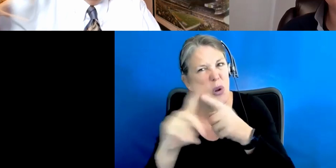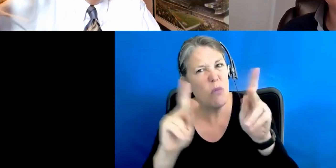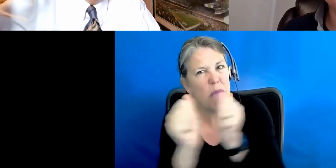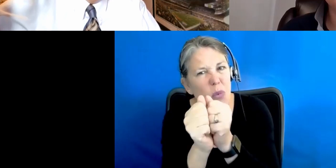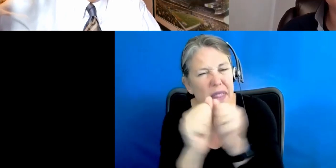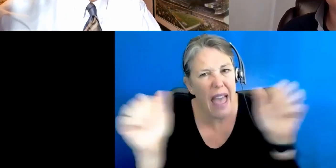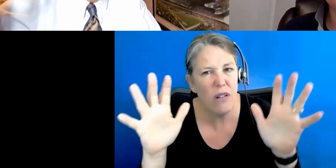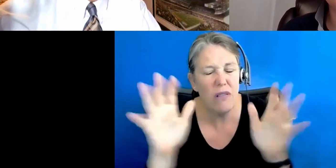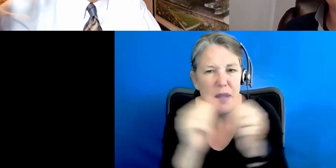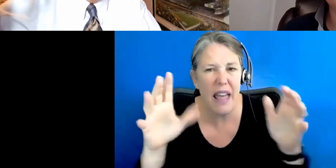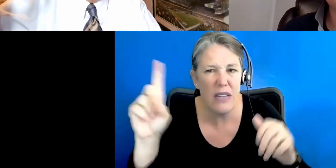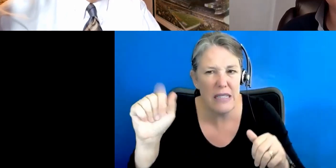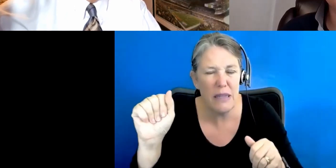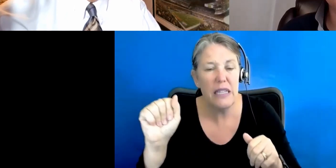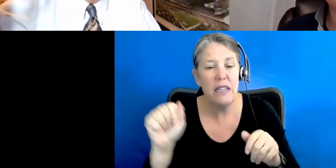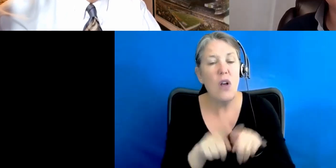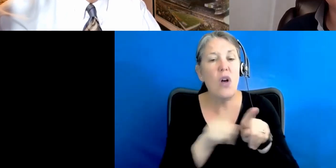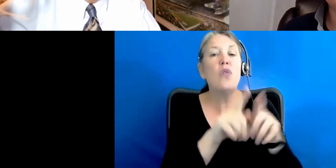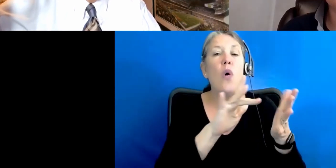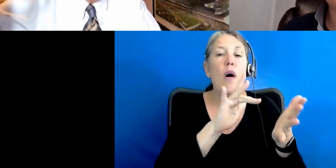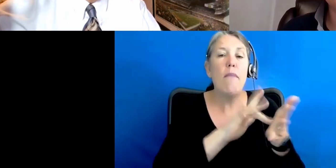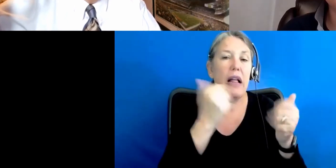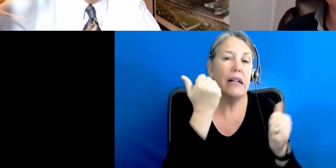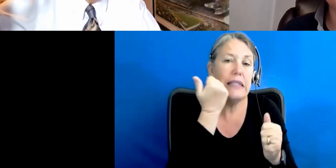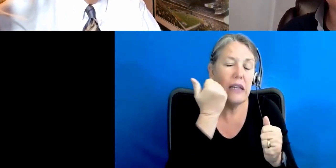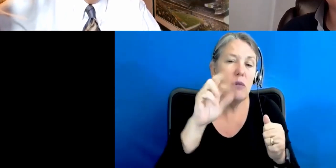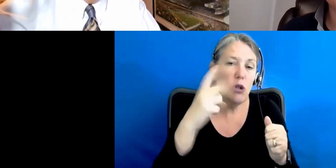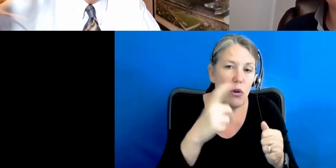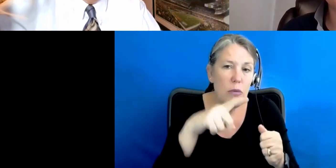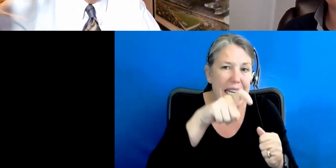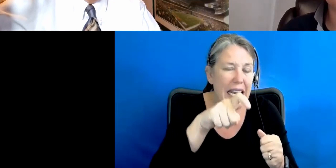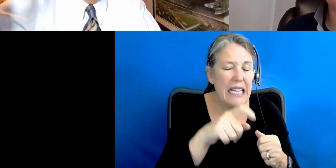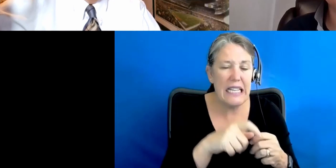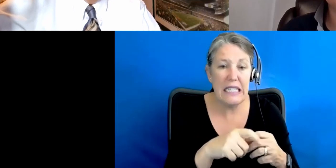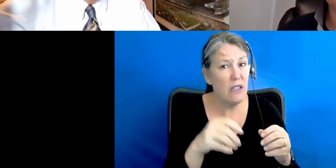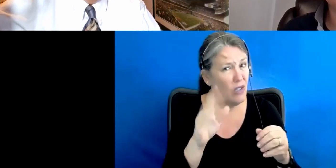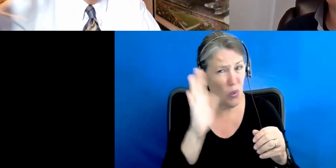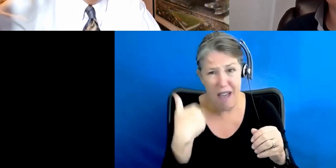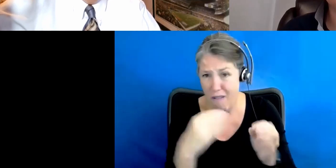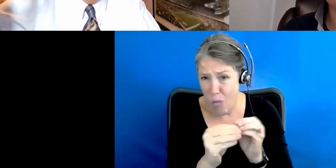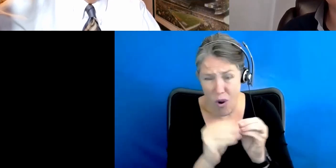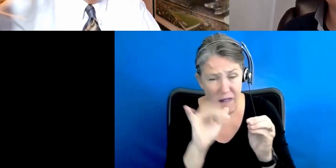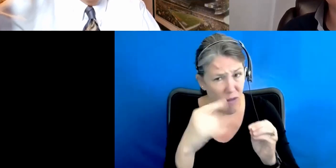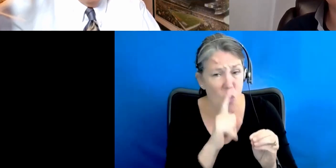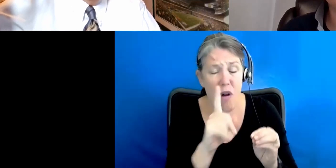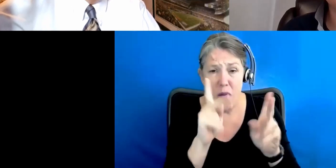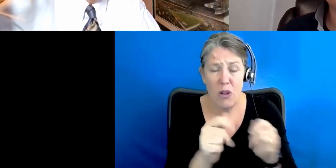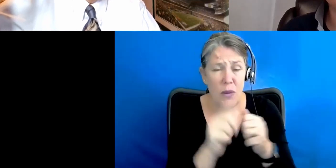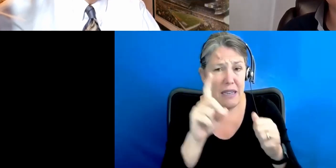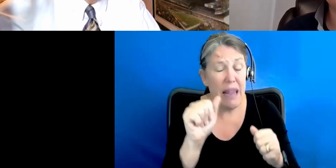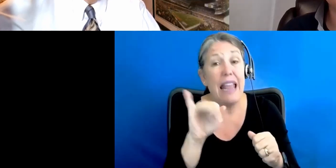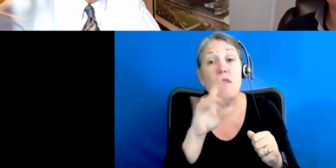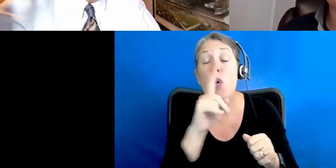more likely to have unmet medical, dental, and prescription needs than those without disabilities. And if you're a woman